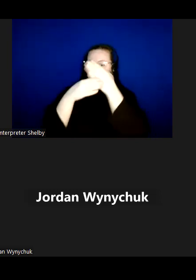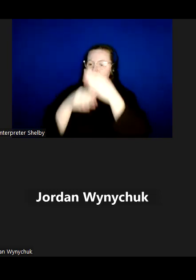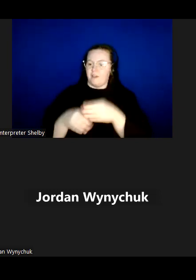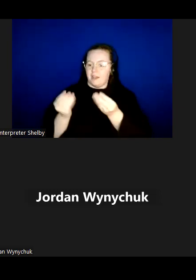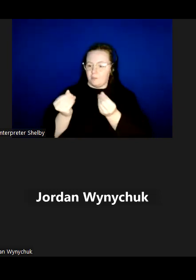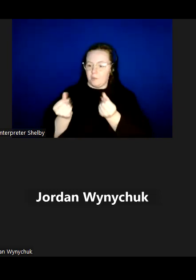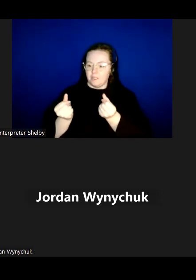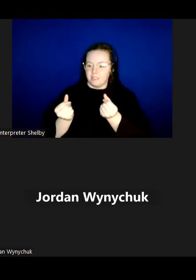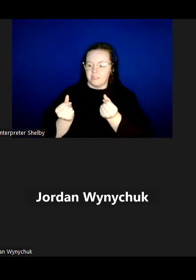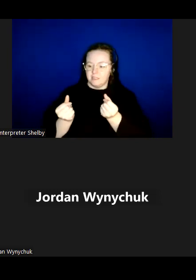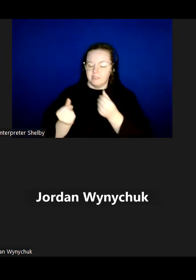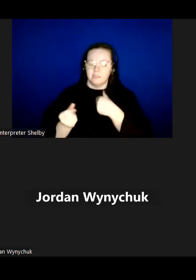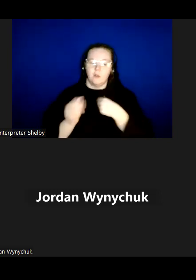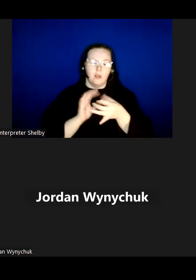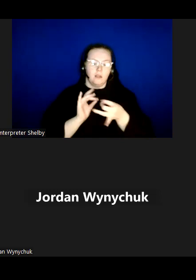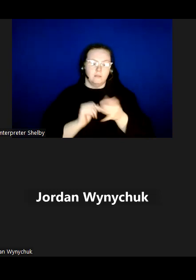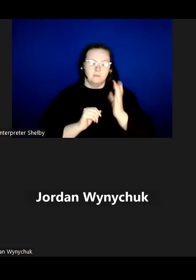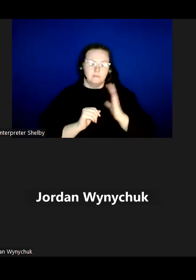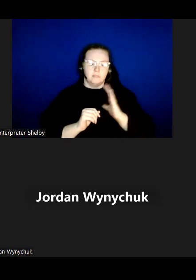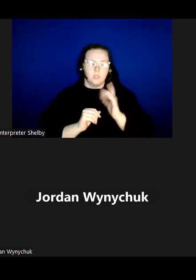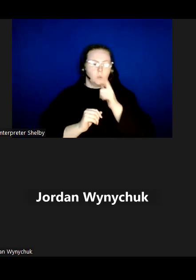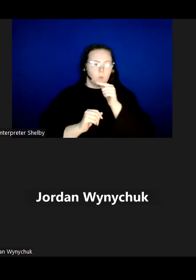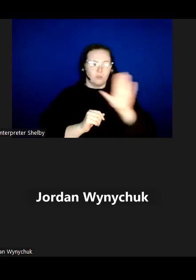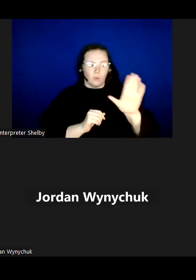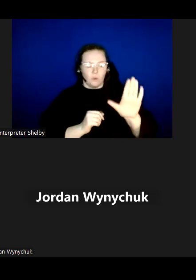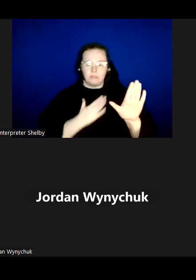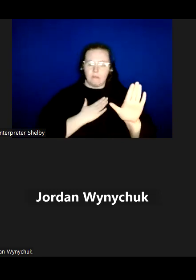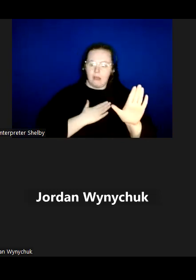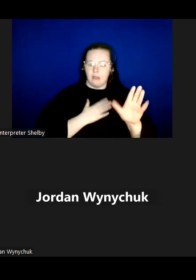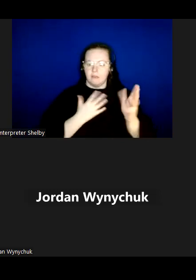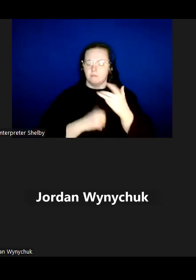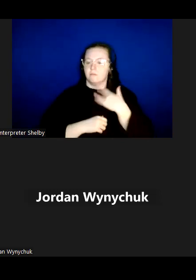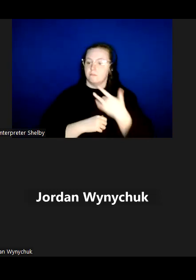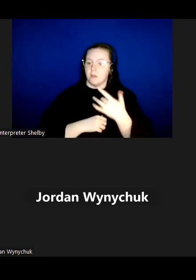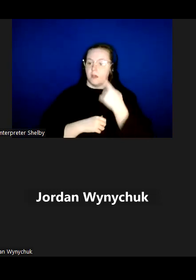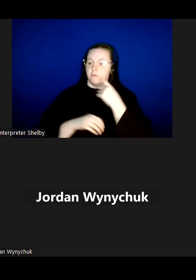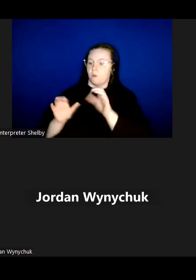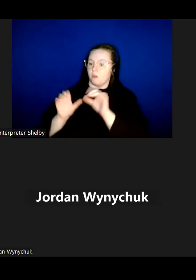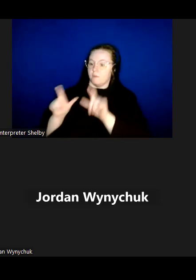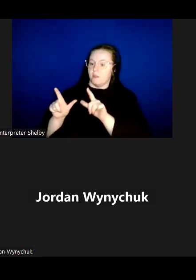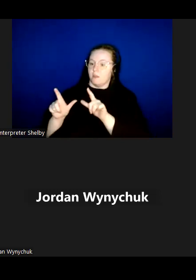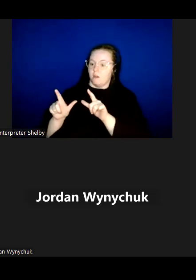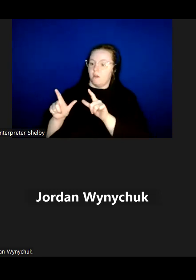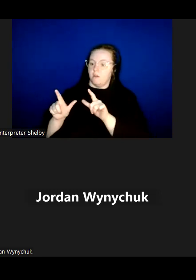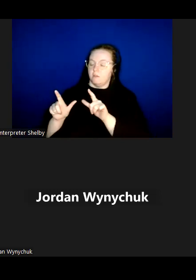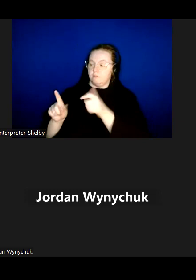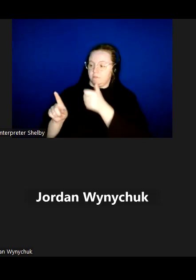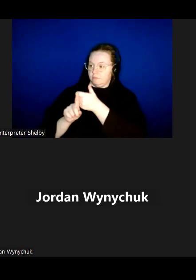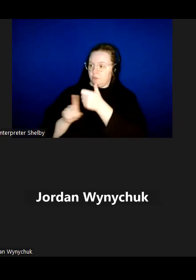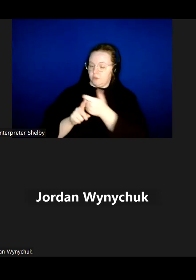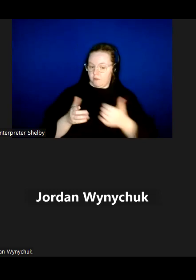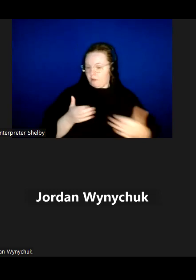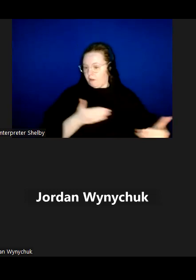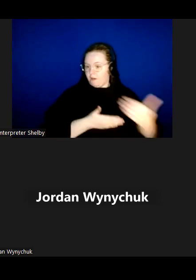the property is who gets what. Generally, in common law, whatever you come into the relationship with,